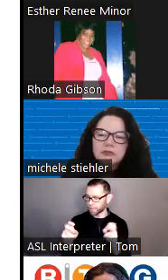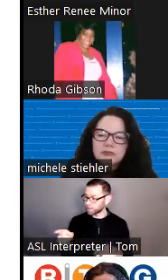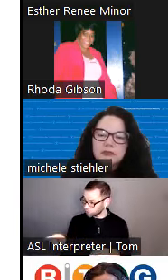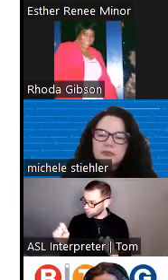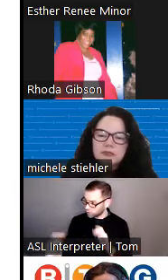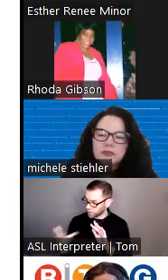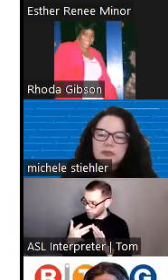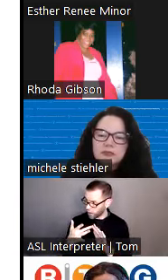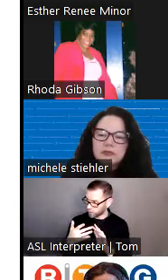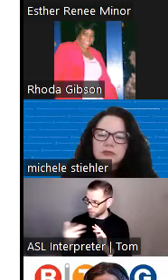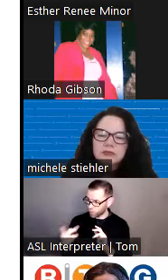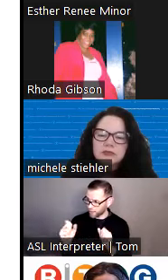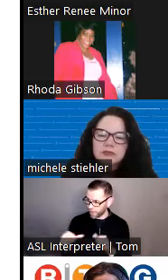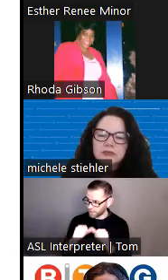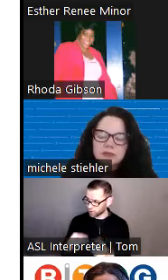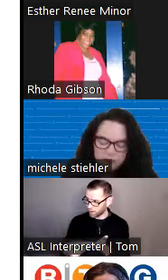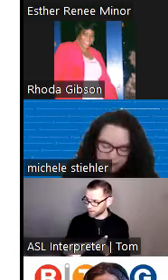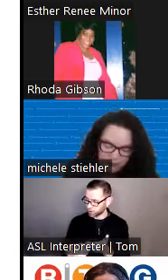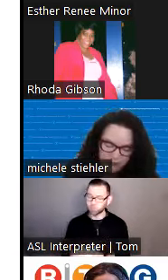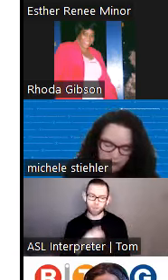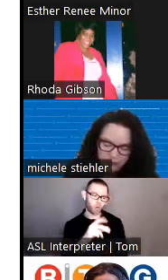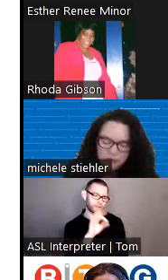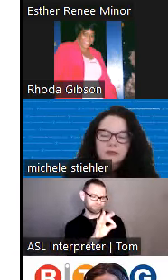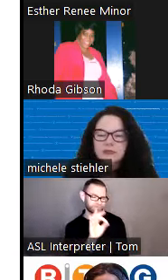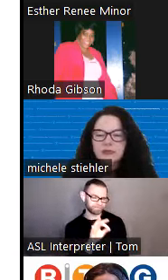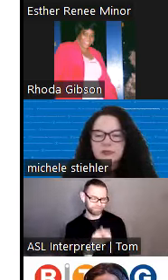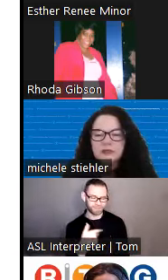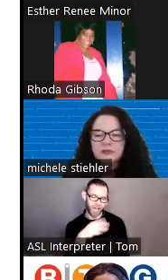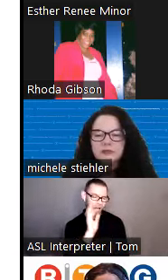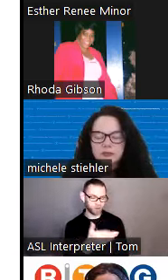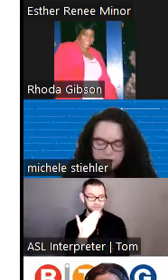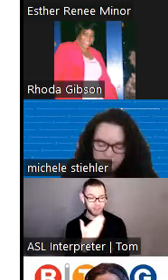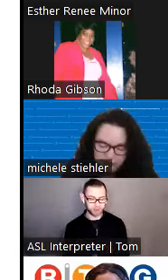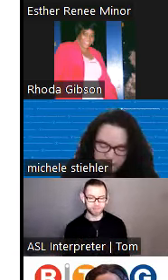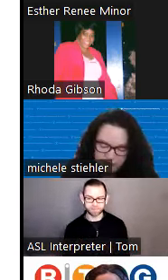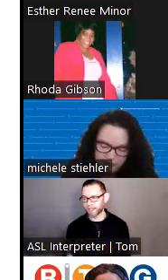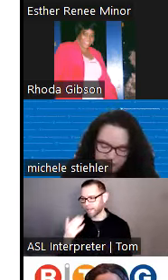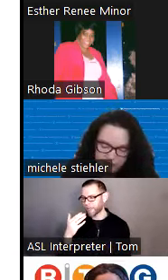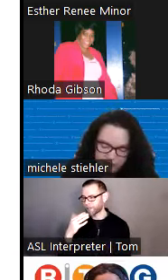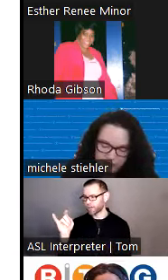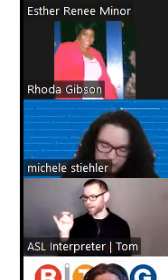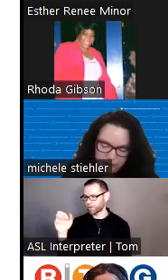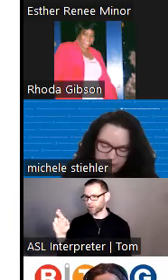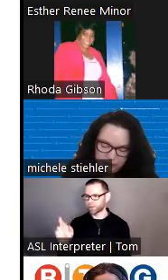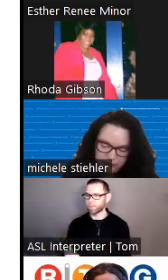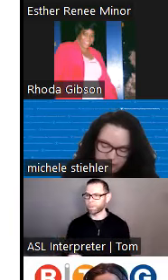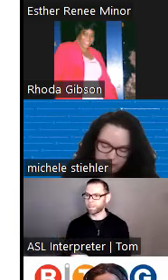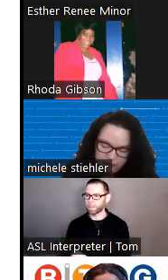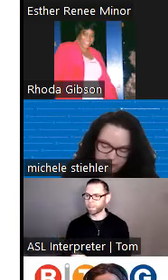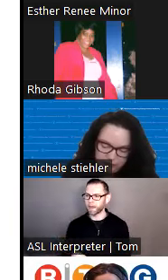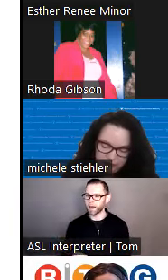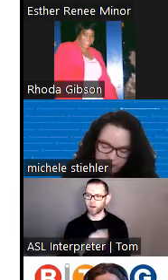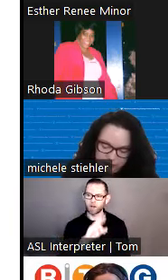and we'll be able to continue the conversation. Okay, super duper. I sure will. Thank you. Thanks, Jennifer. Rhoda, I'm going to have Esther be